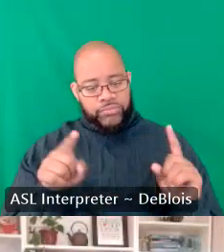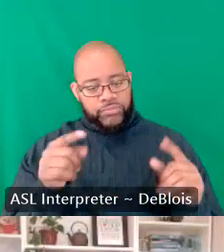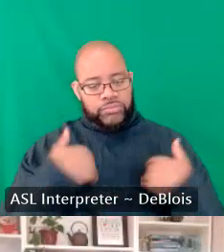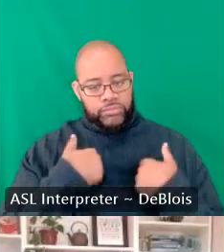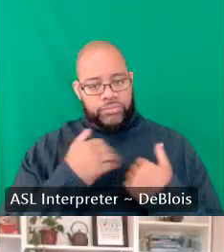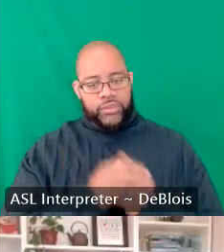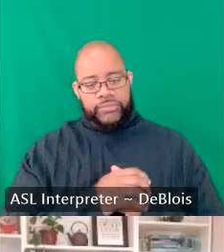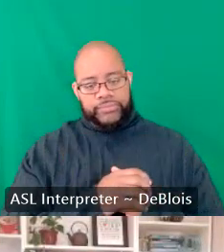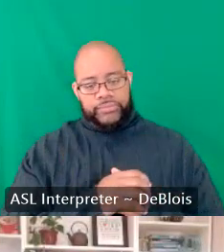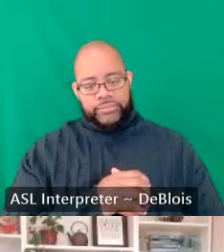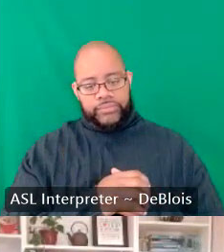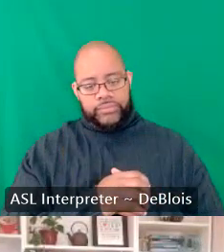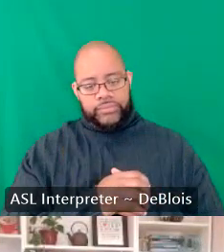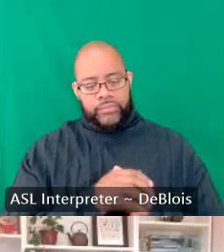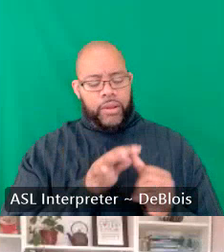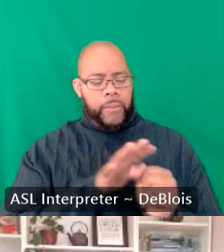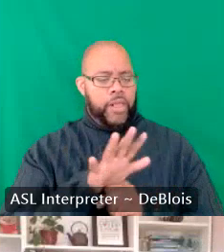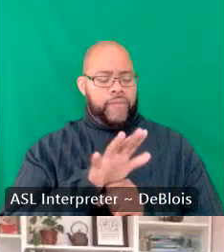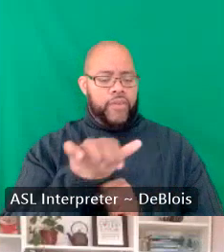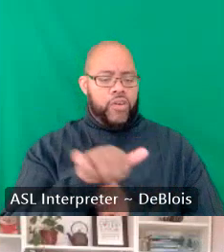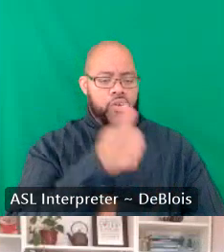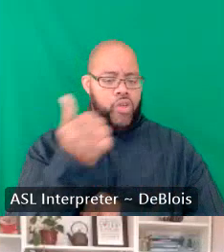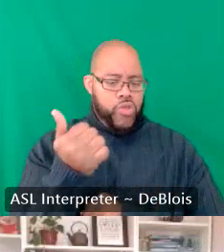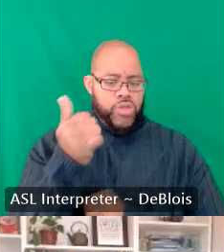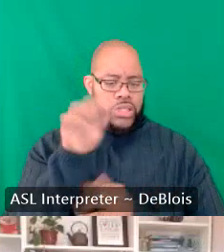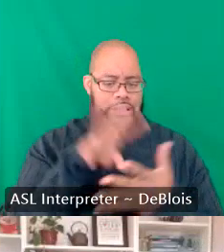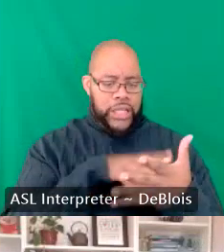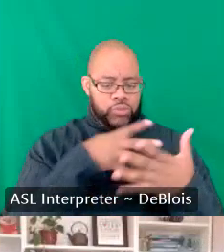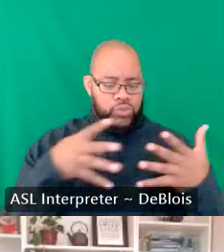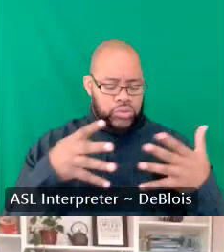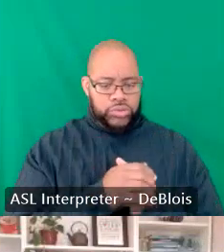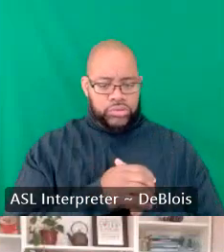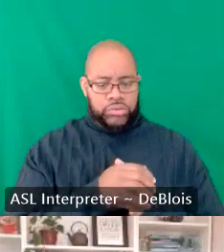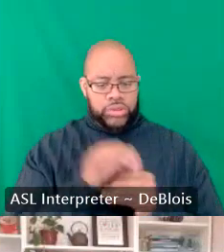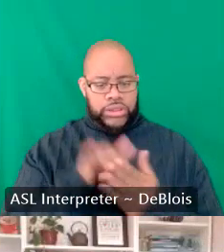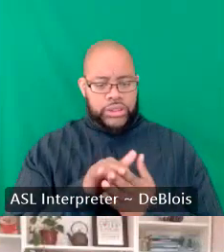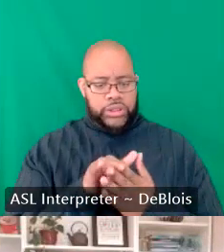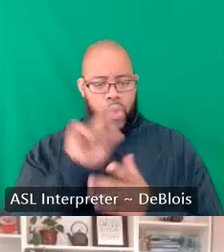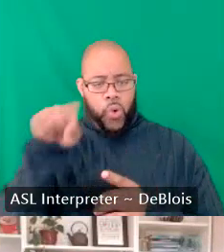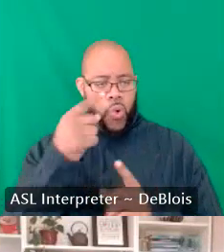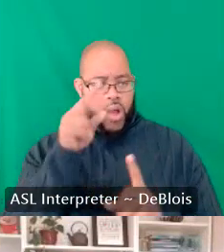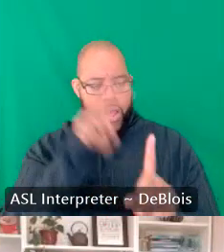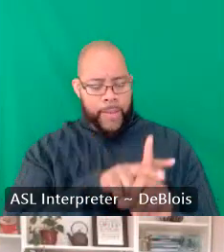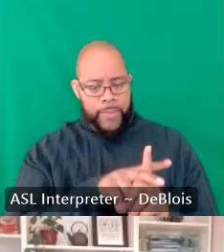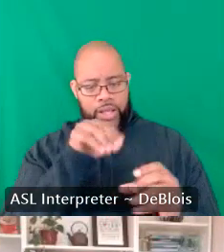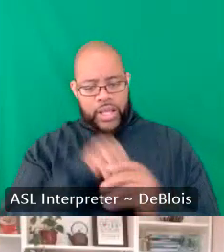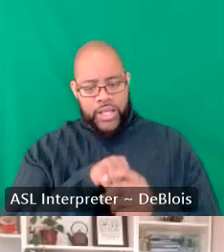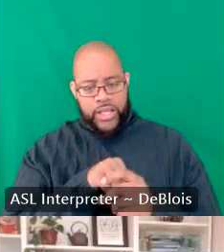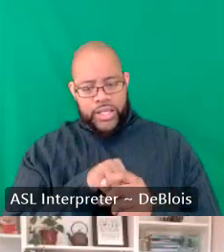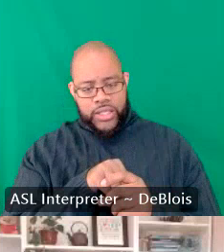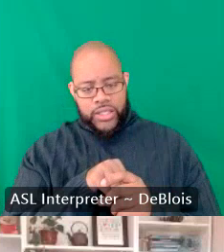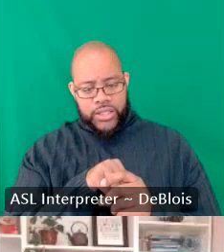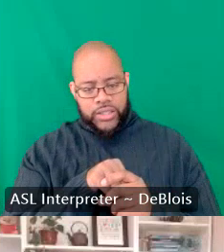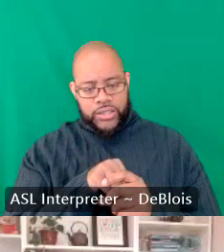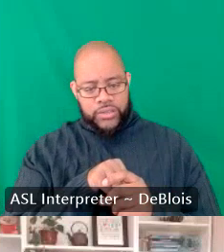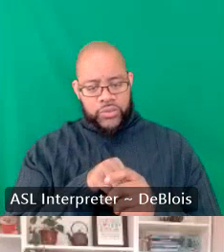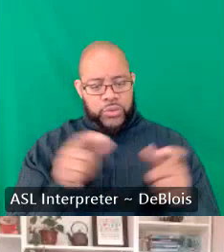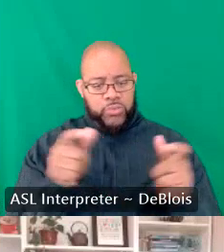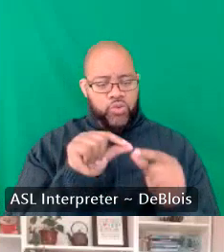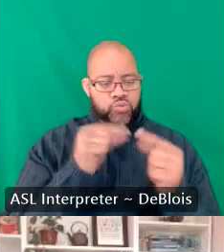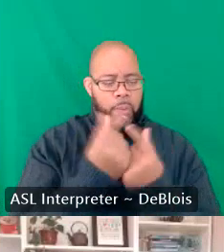are plenty of other schedules that are only applicable in a to a small group